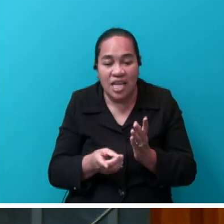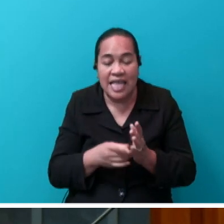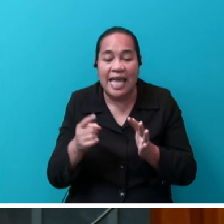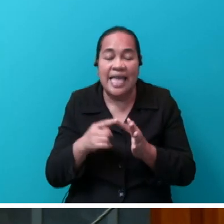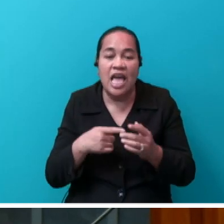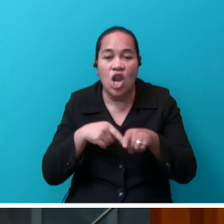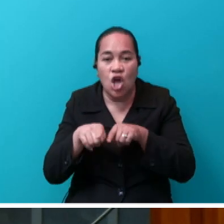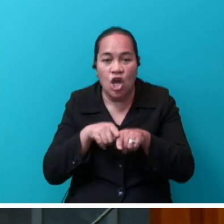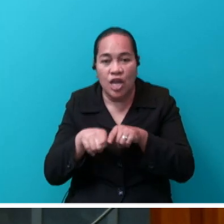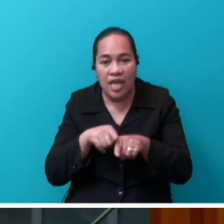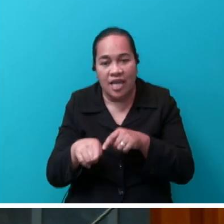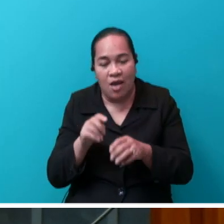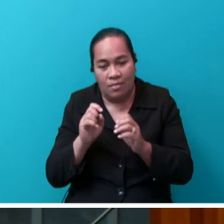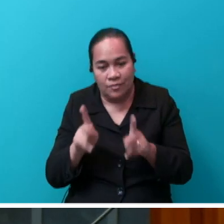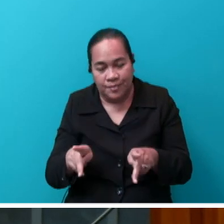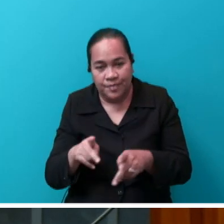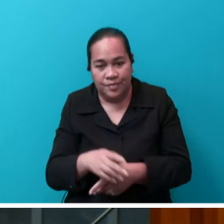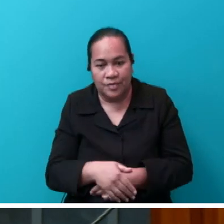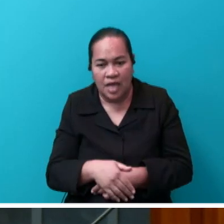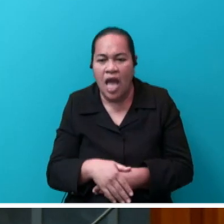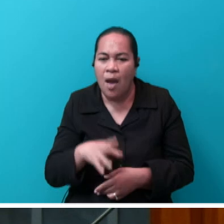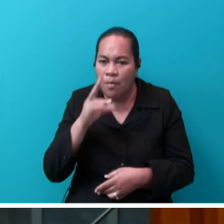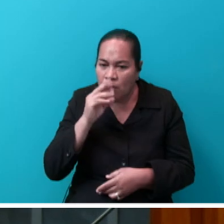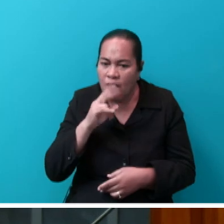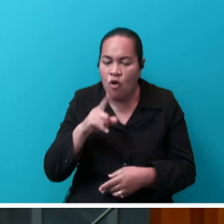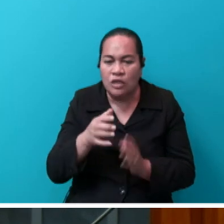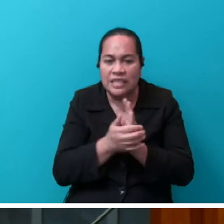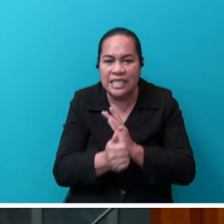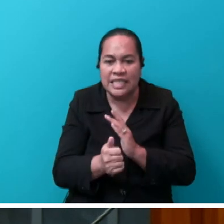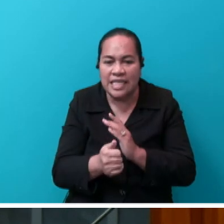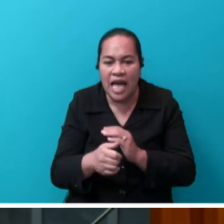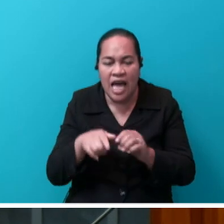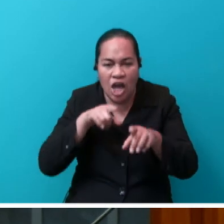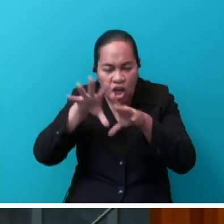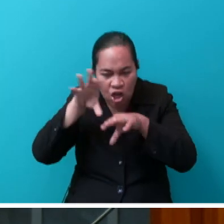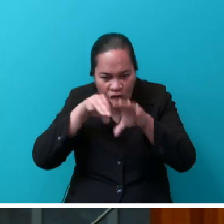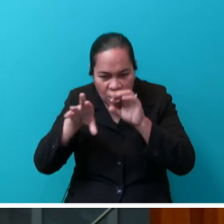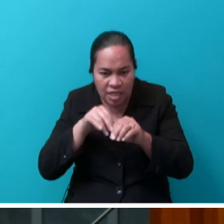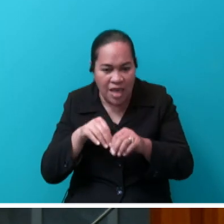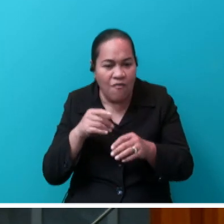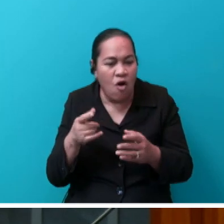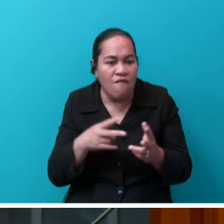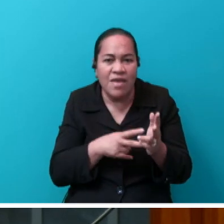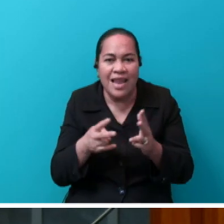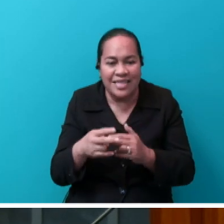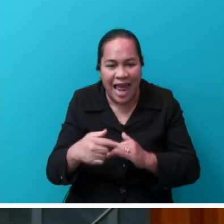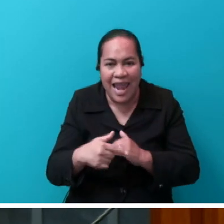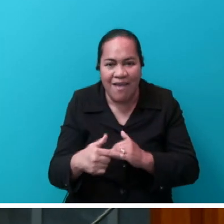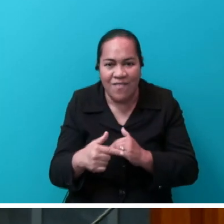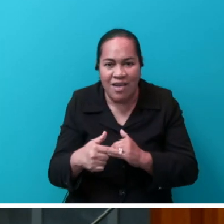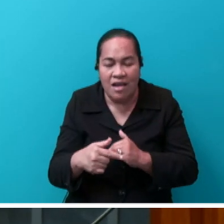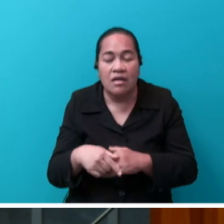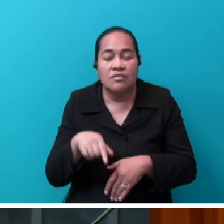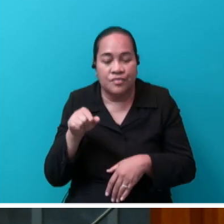platform. And the possibility for craftsman skills training at village levels was also explored. The concept would